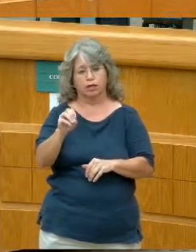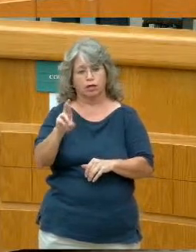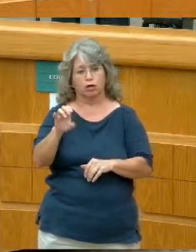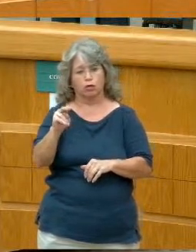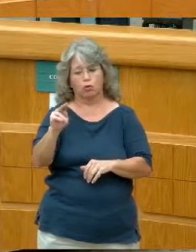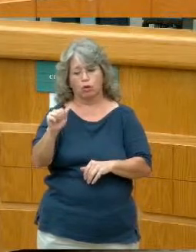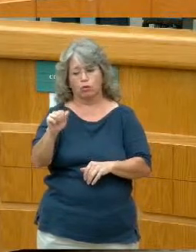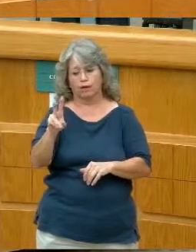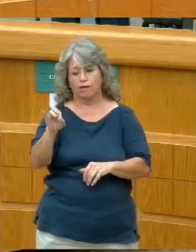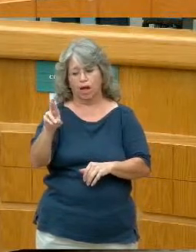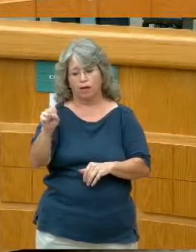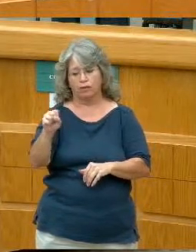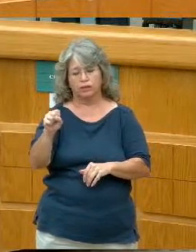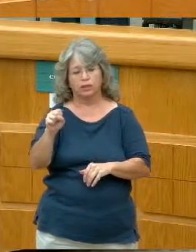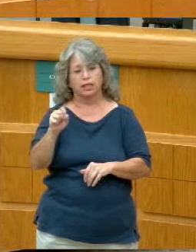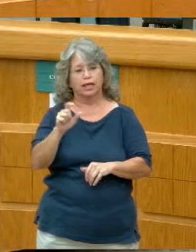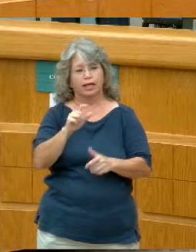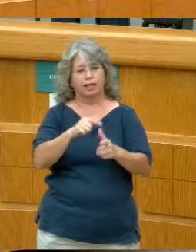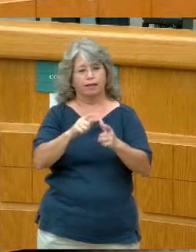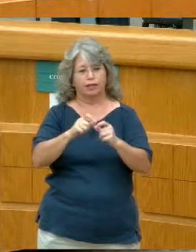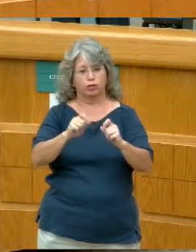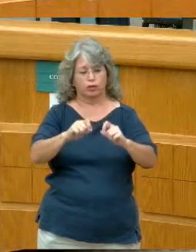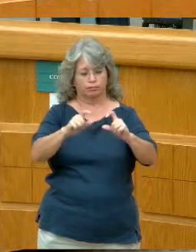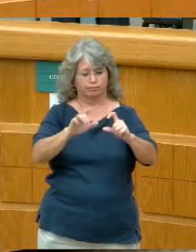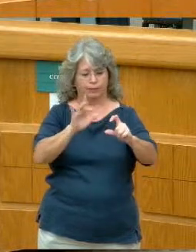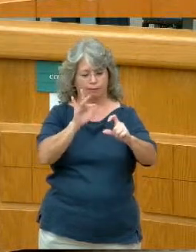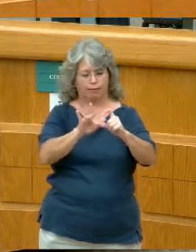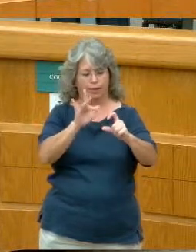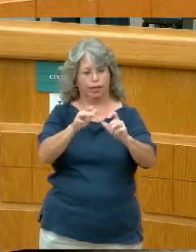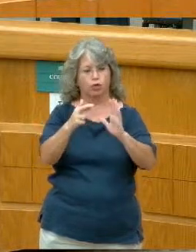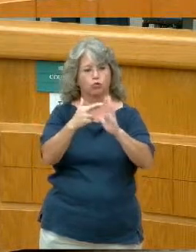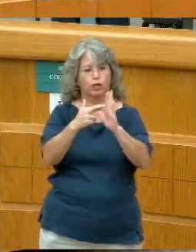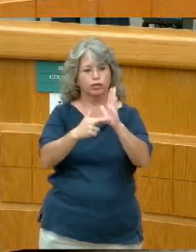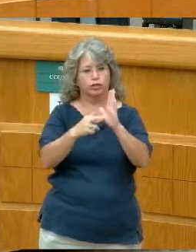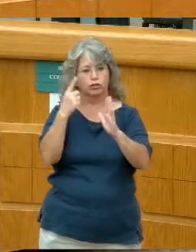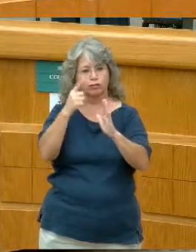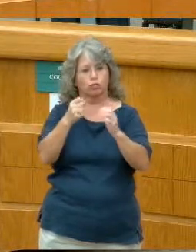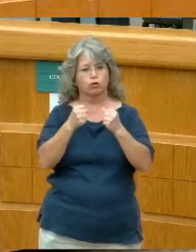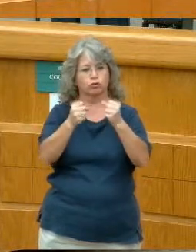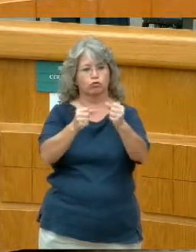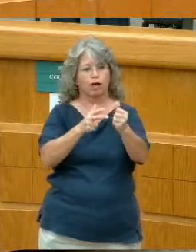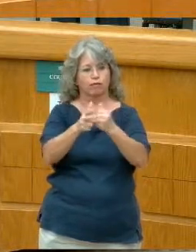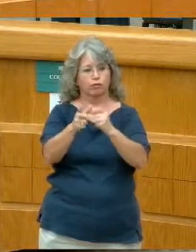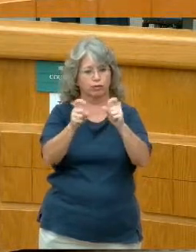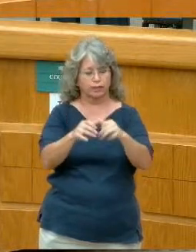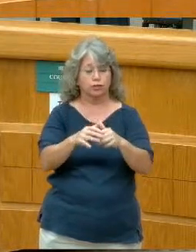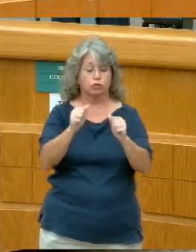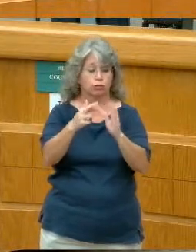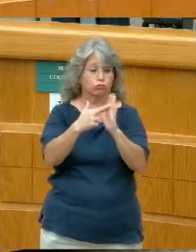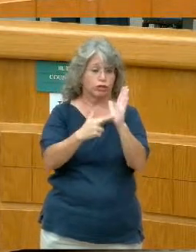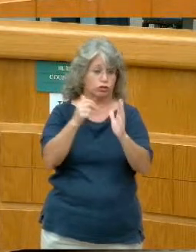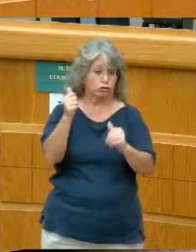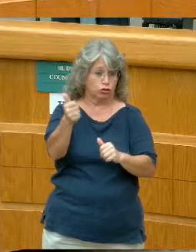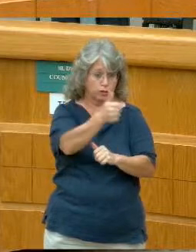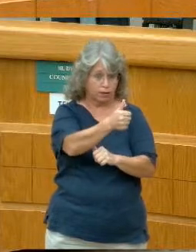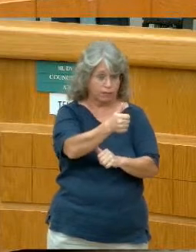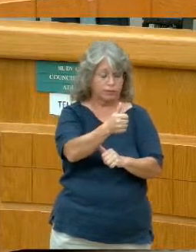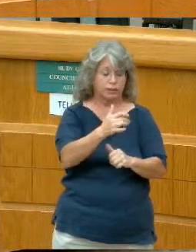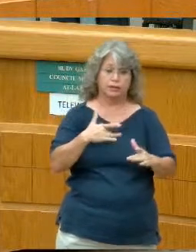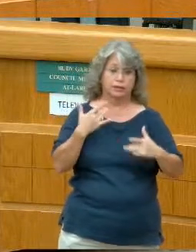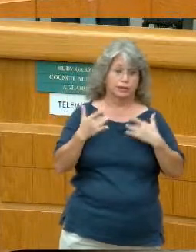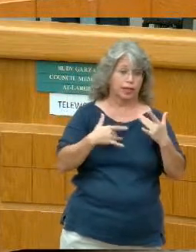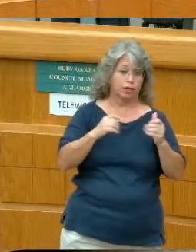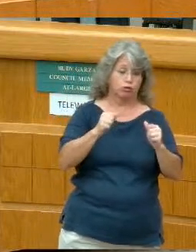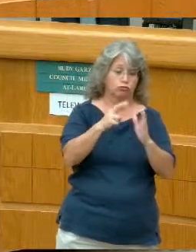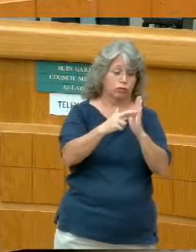www.cctexas.com/coronavirus, and you can click on the register for a drive-through link there, and you can register yourself. So that's very exciting